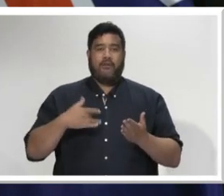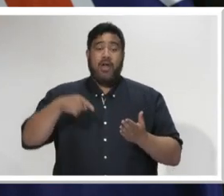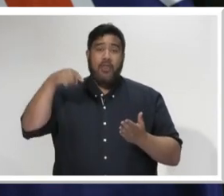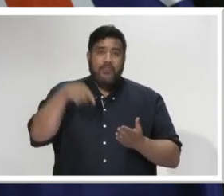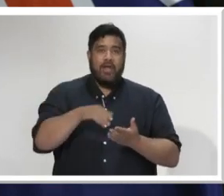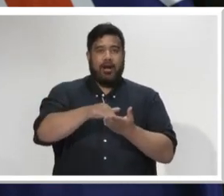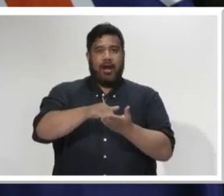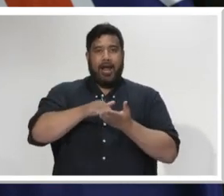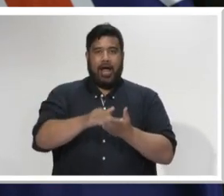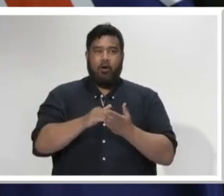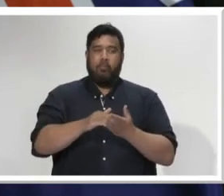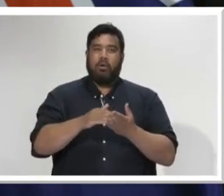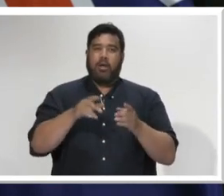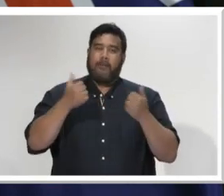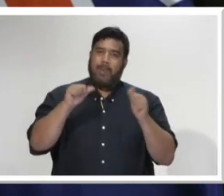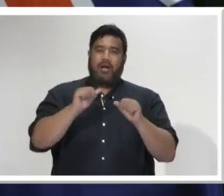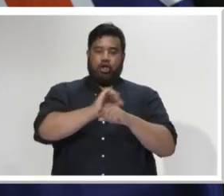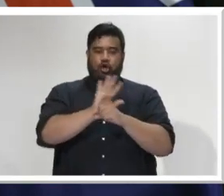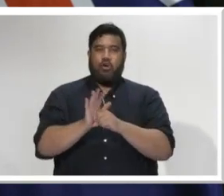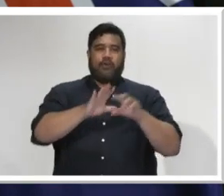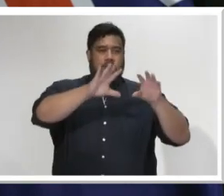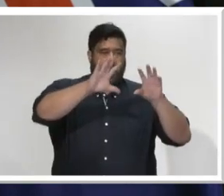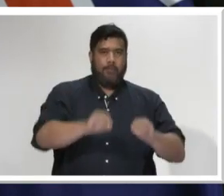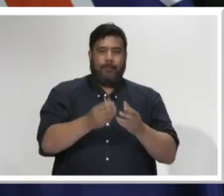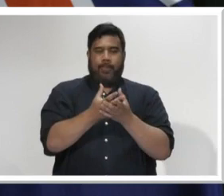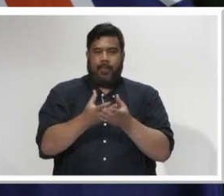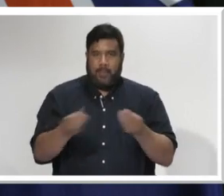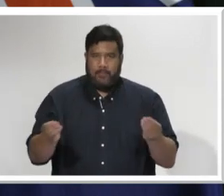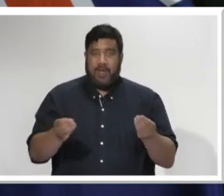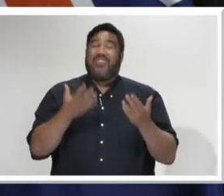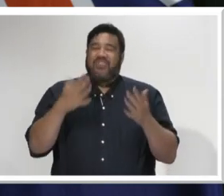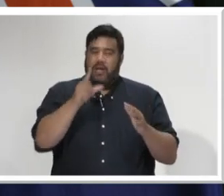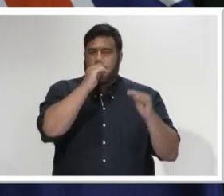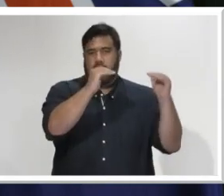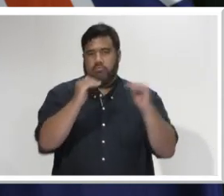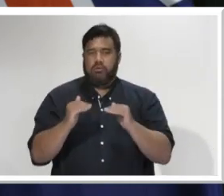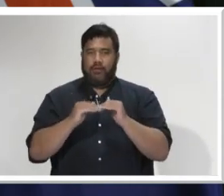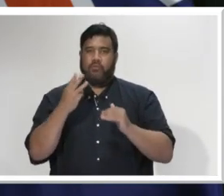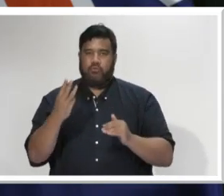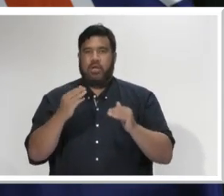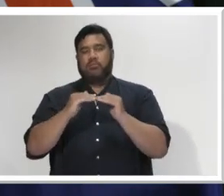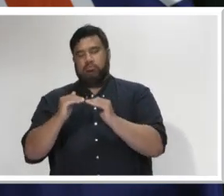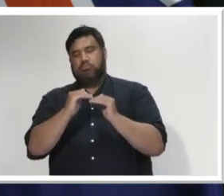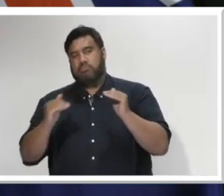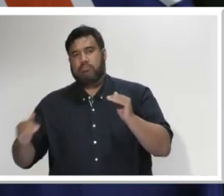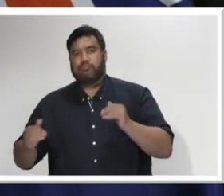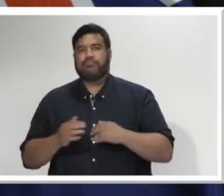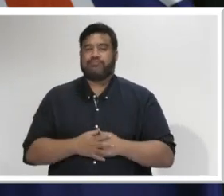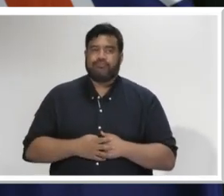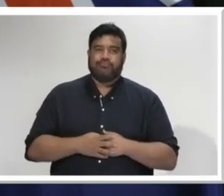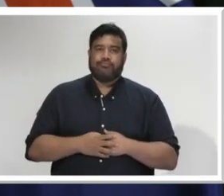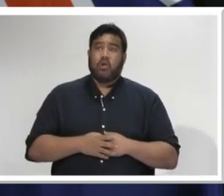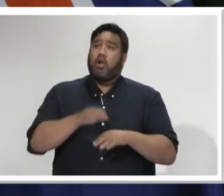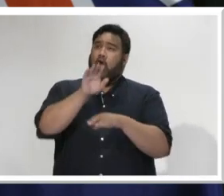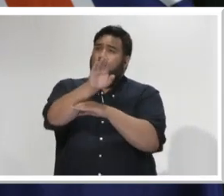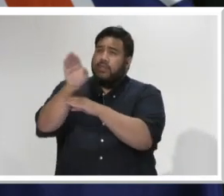transmission. There are some key differences though, based on assessments of public health risk and evidence from